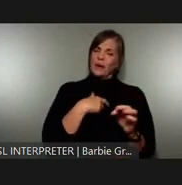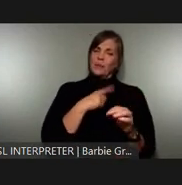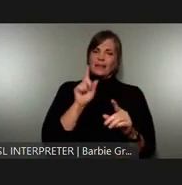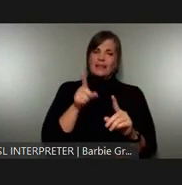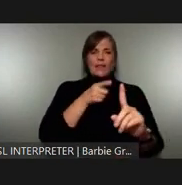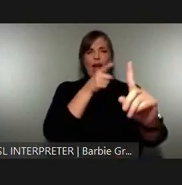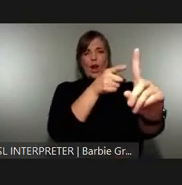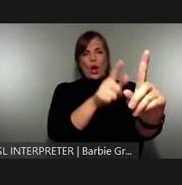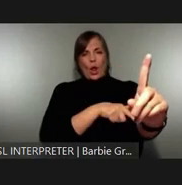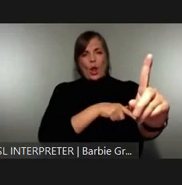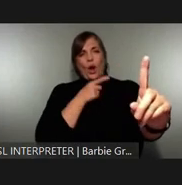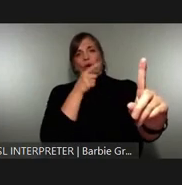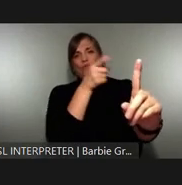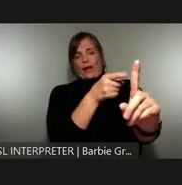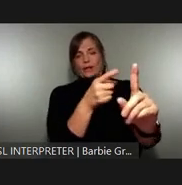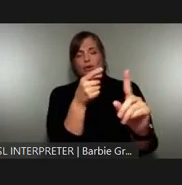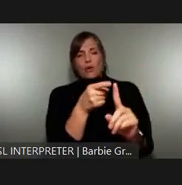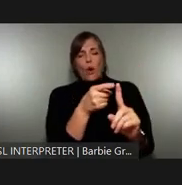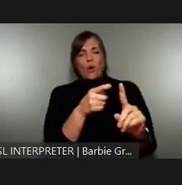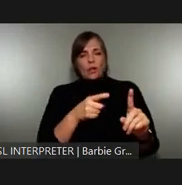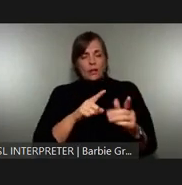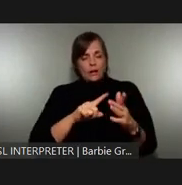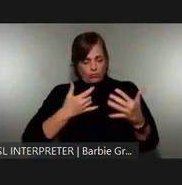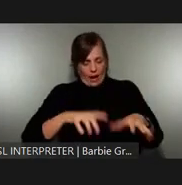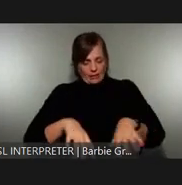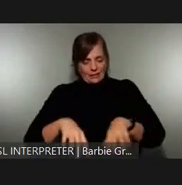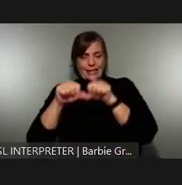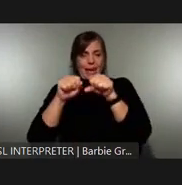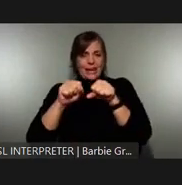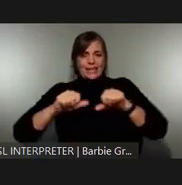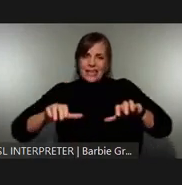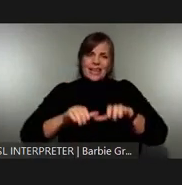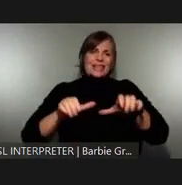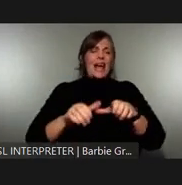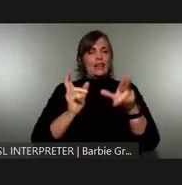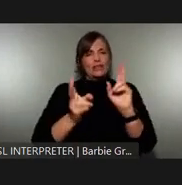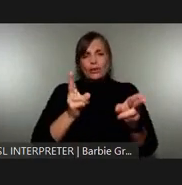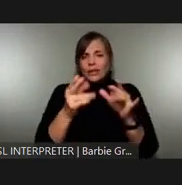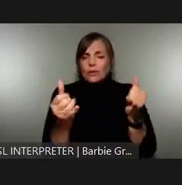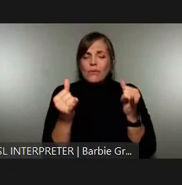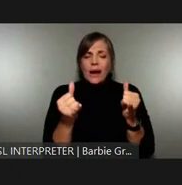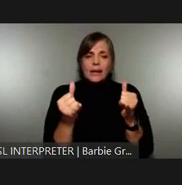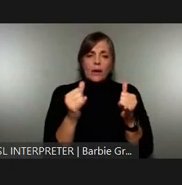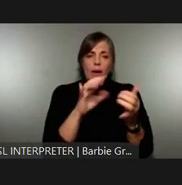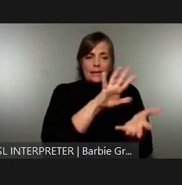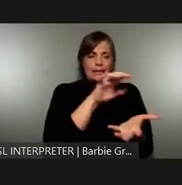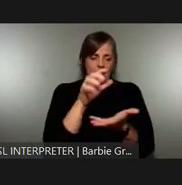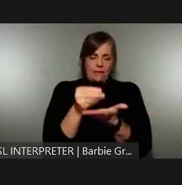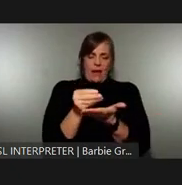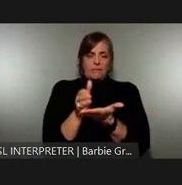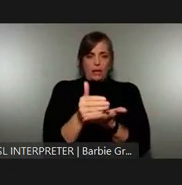them. It's time that we spend our budget to deliver upon that success in the way that we've defined